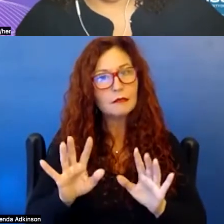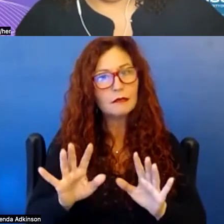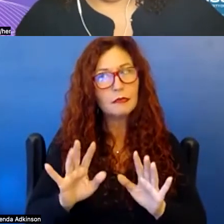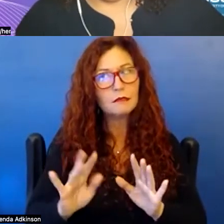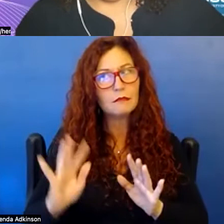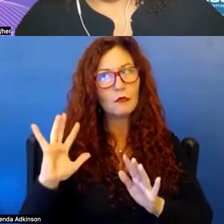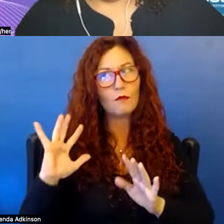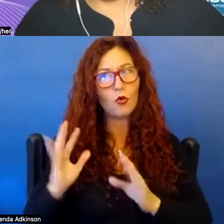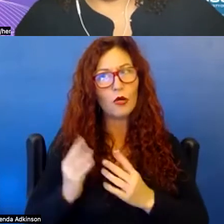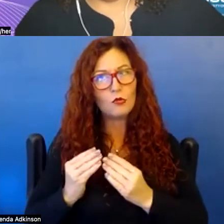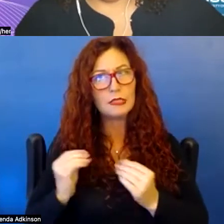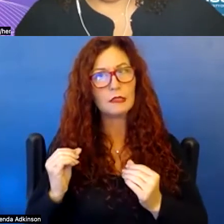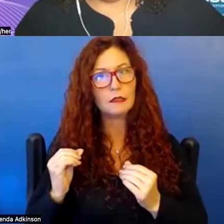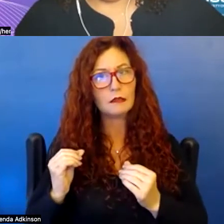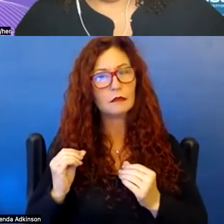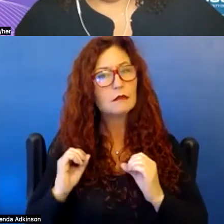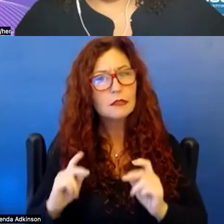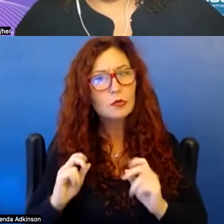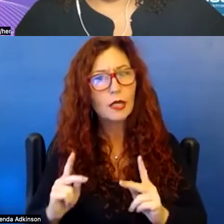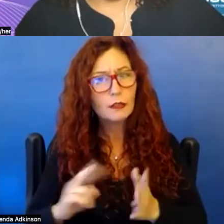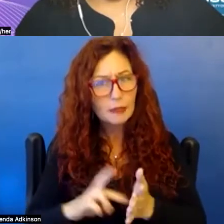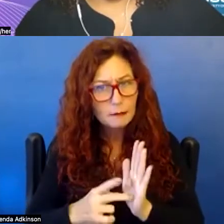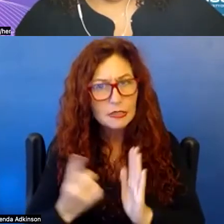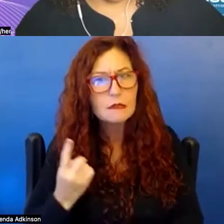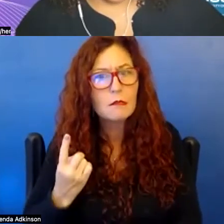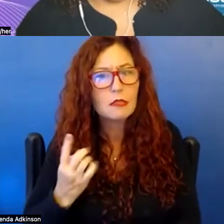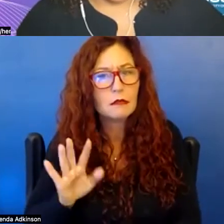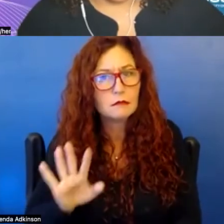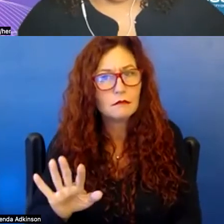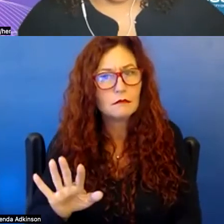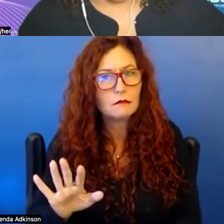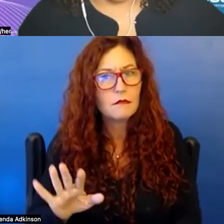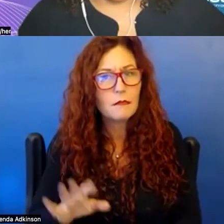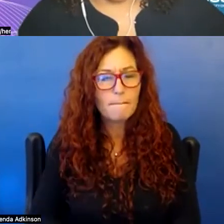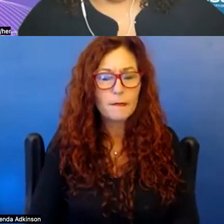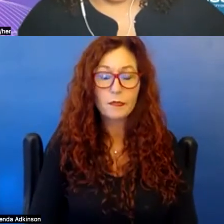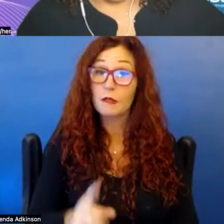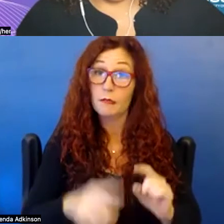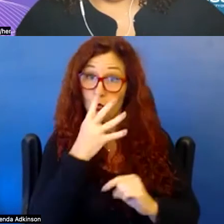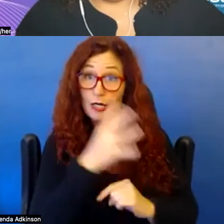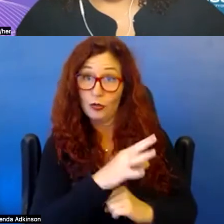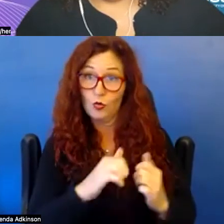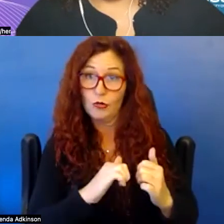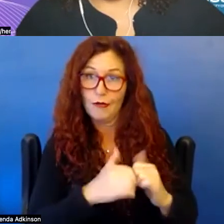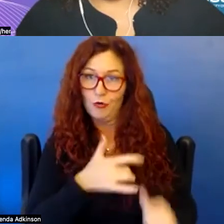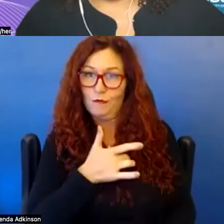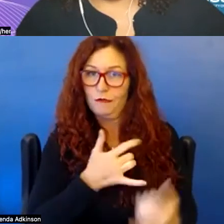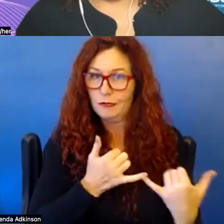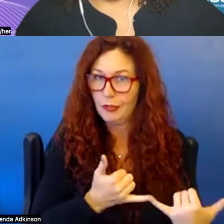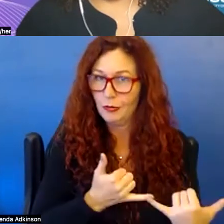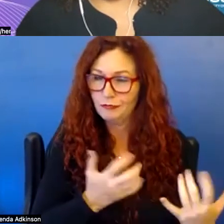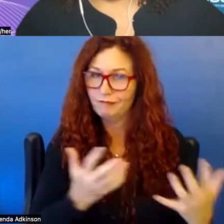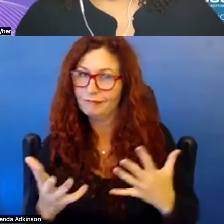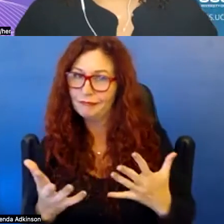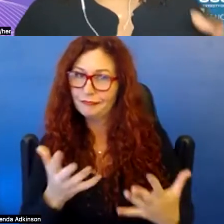forgiving. Yeah, and it doesn't ignore what's currently happening, right? And so when I think about, you